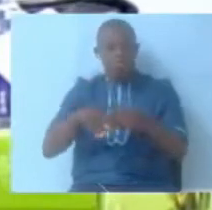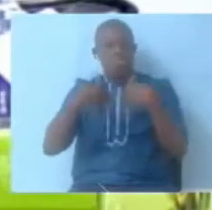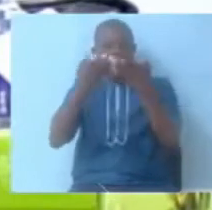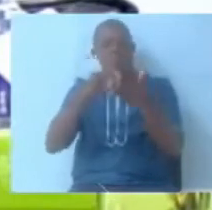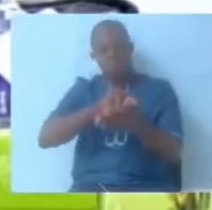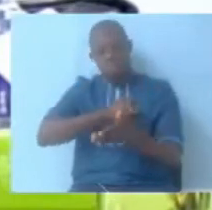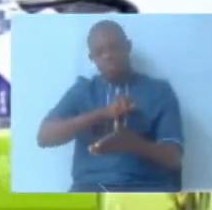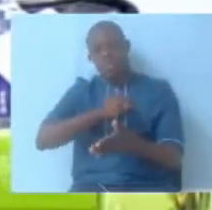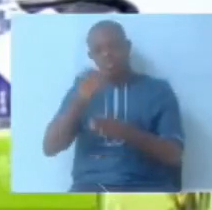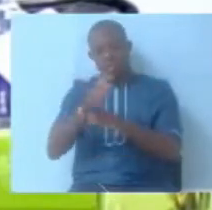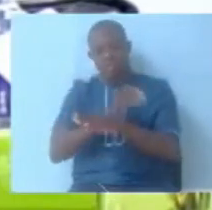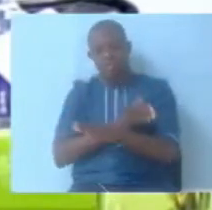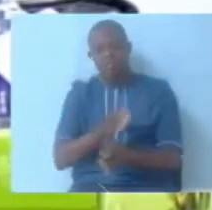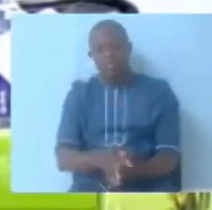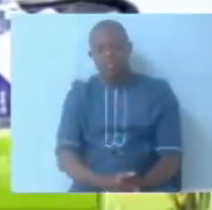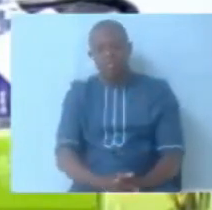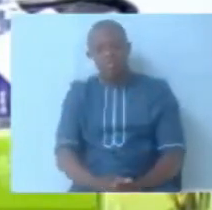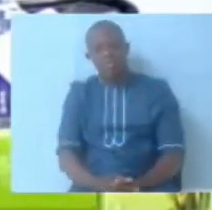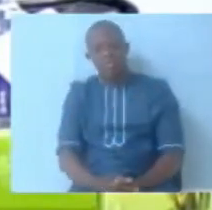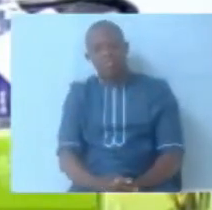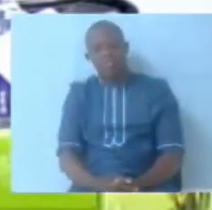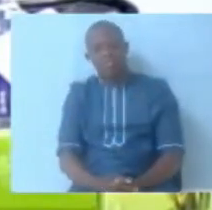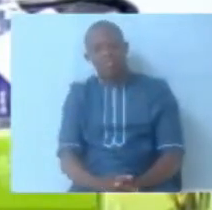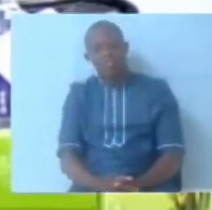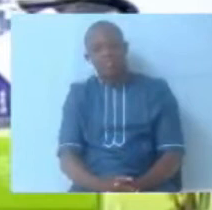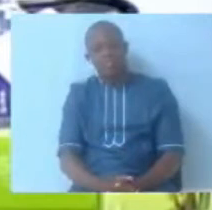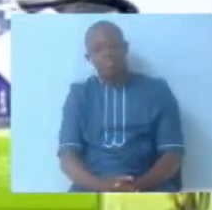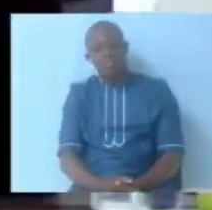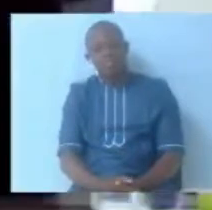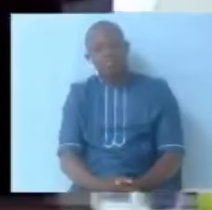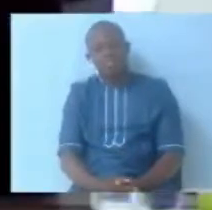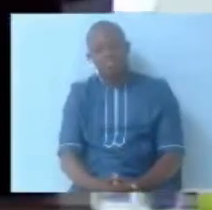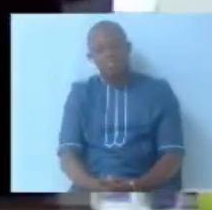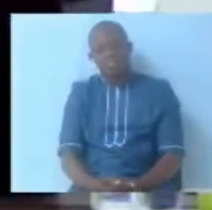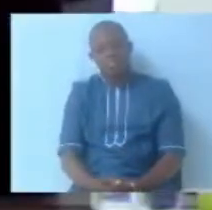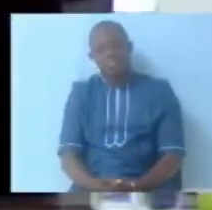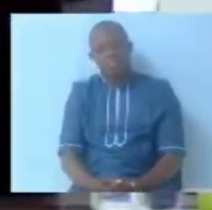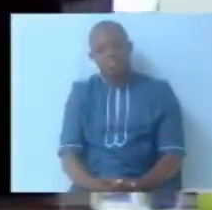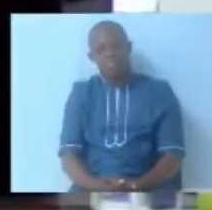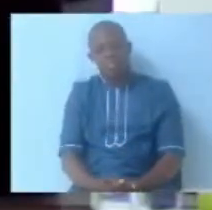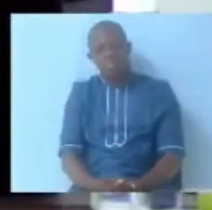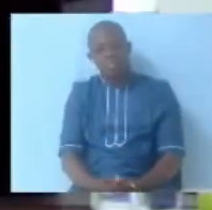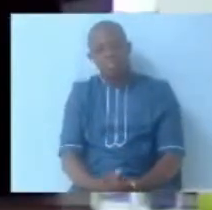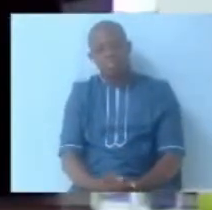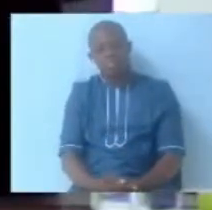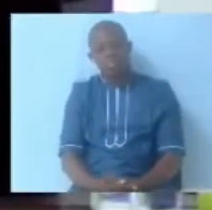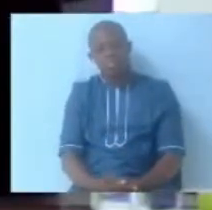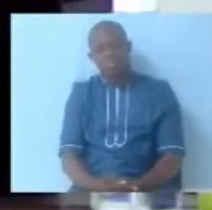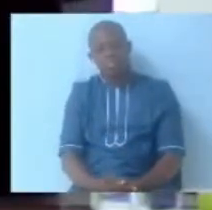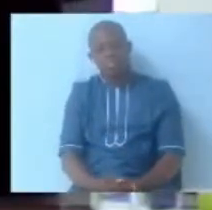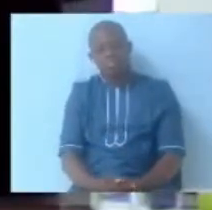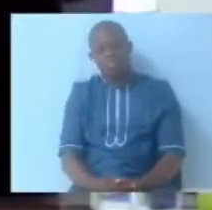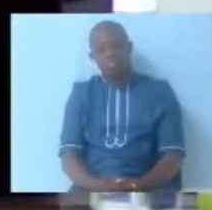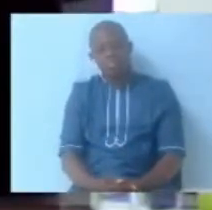karola fokunton ko fanan sembo la karola anin e kata bo kitol fanalu lanya